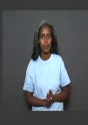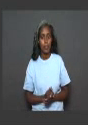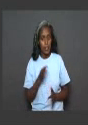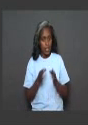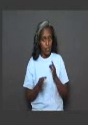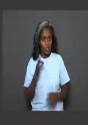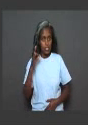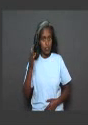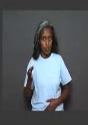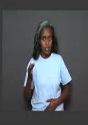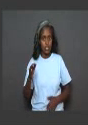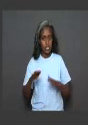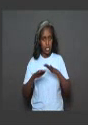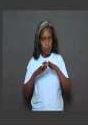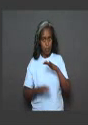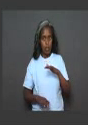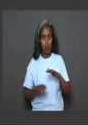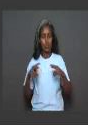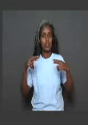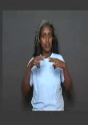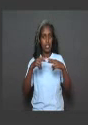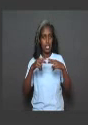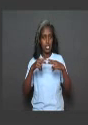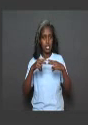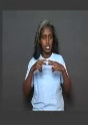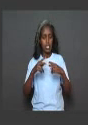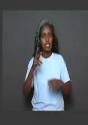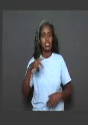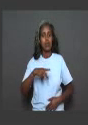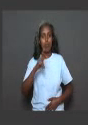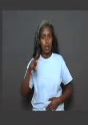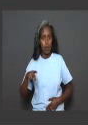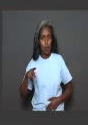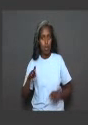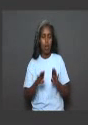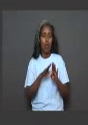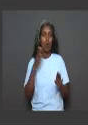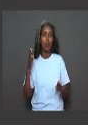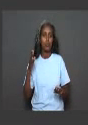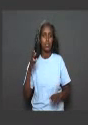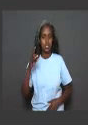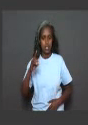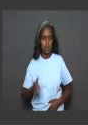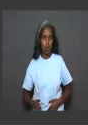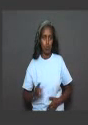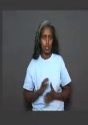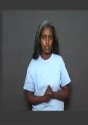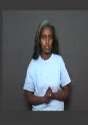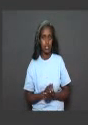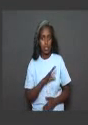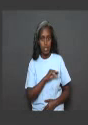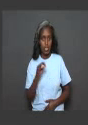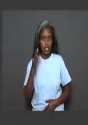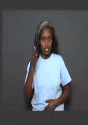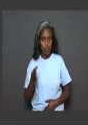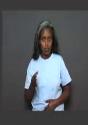If the focus is below the vertex, the parabola opens downward, and the